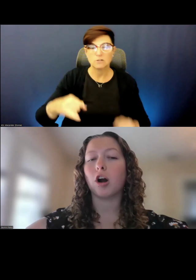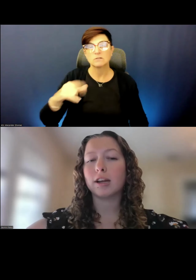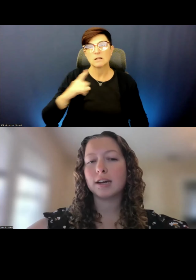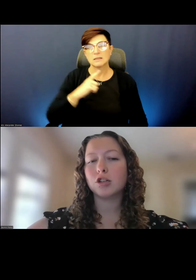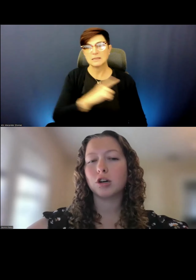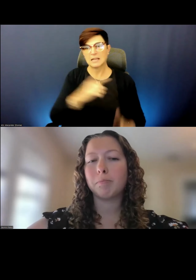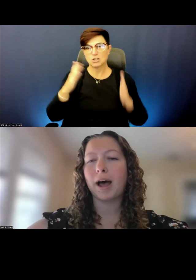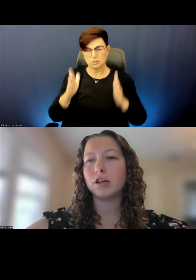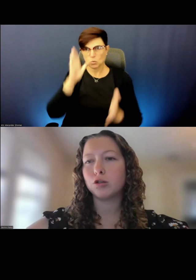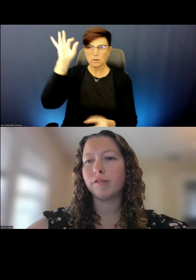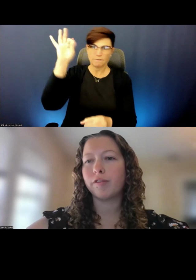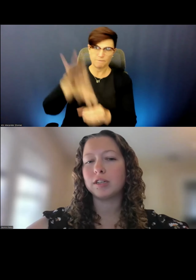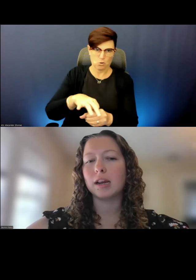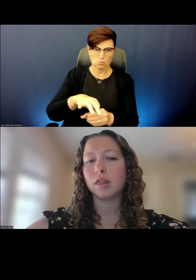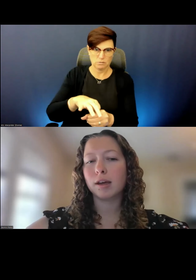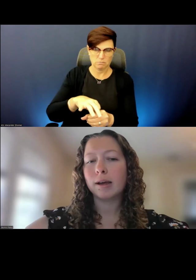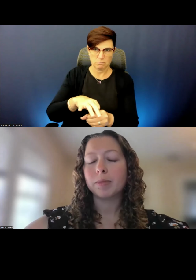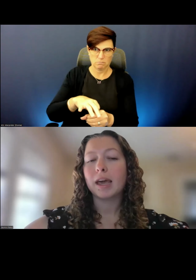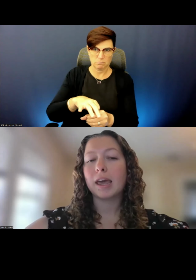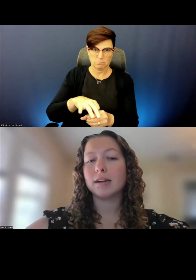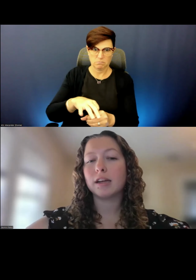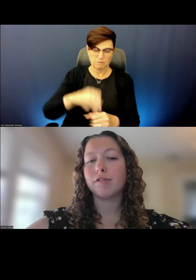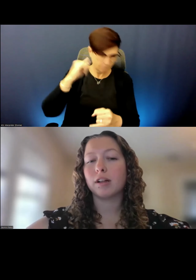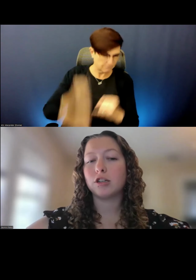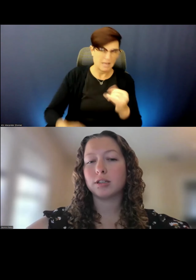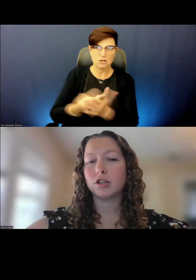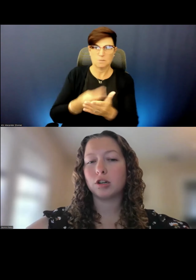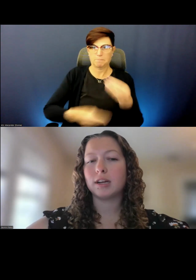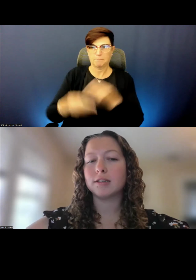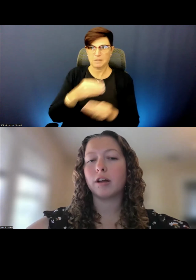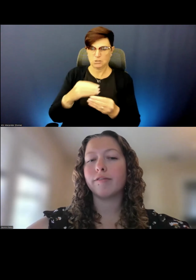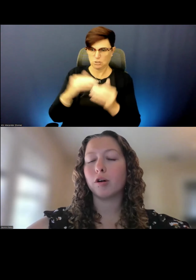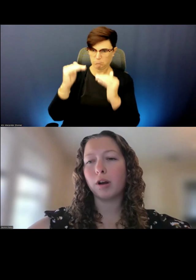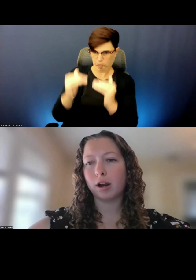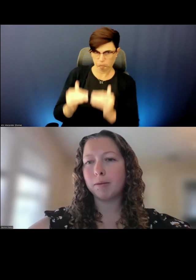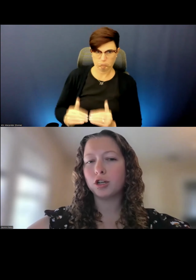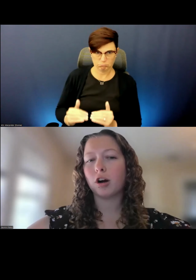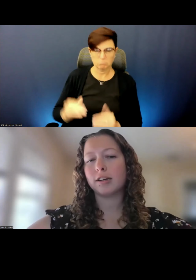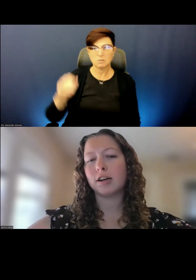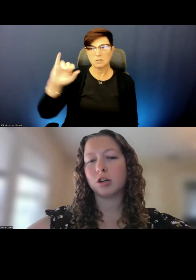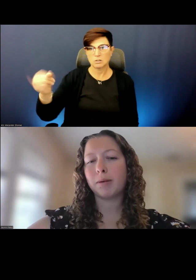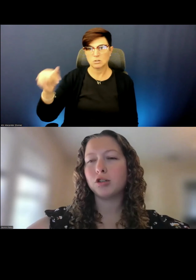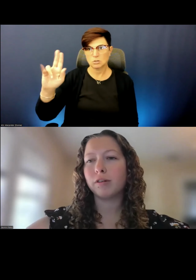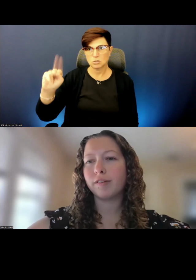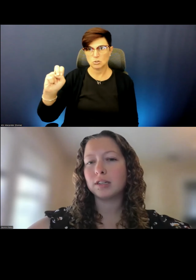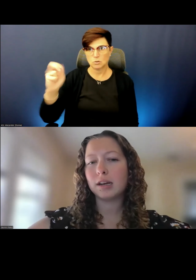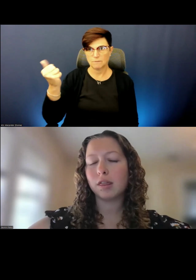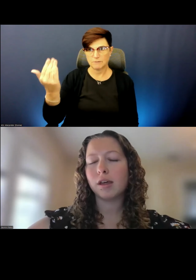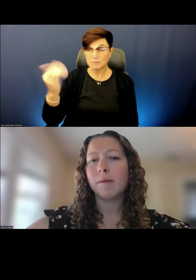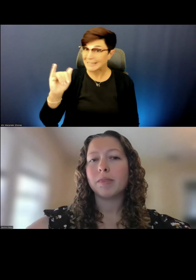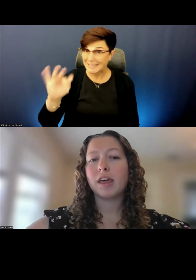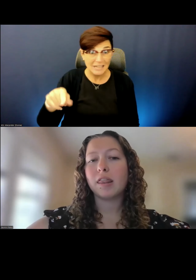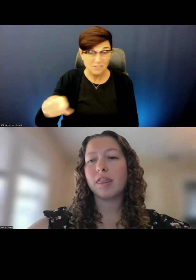budget architecture by June 15th. And if the legislature does not vote on a budget architecture by June